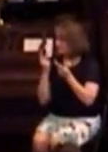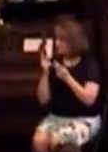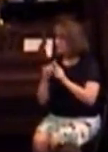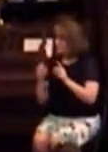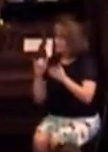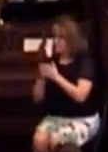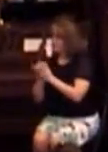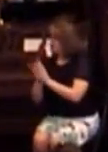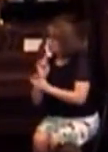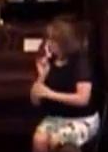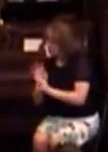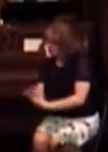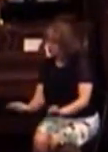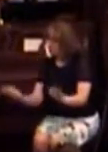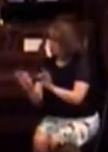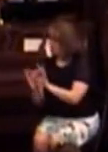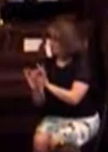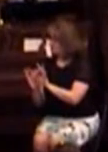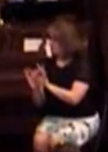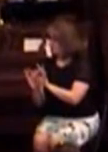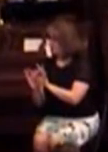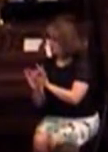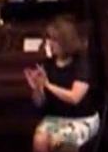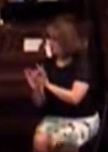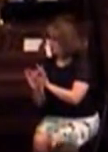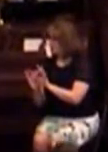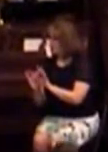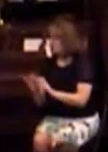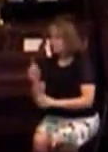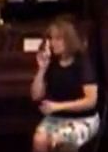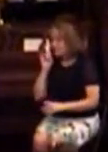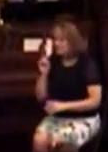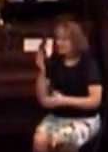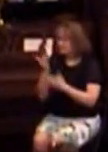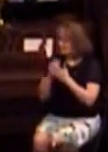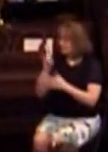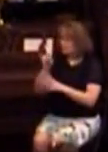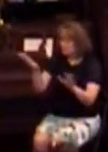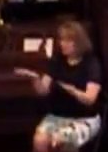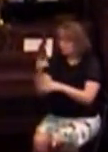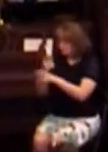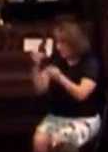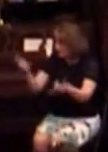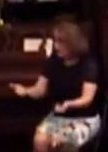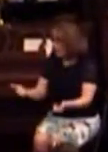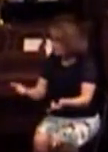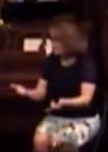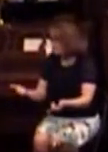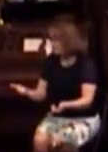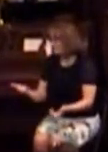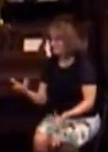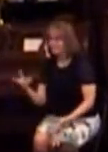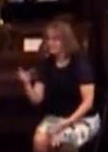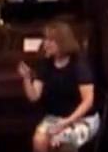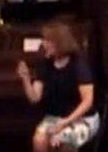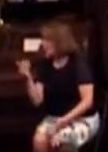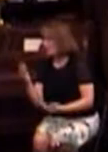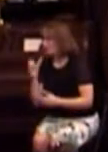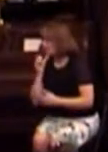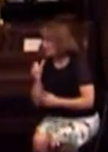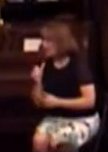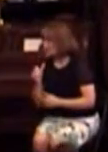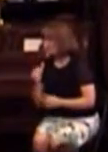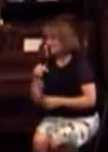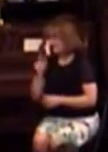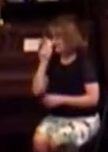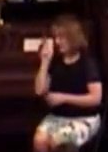important question? Do you think it's urgent? No. So here's what's going to happen. This is a lousy sermon. Here's why.